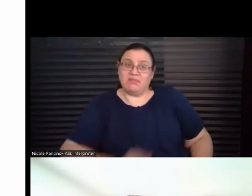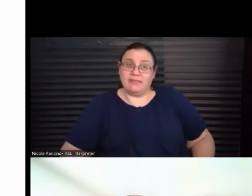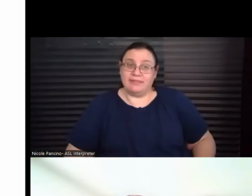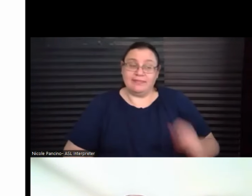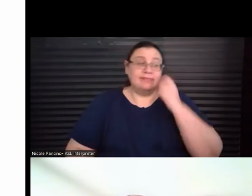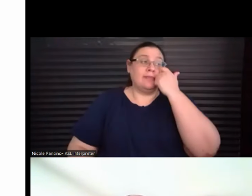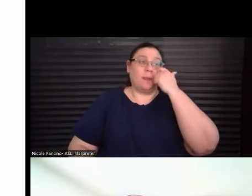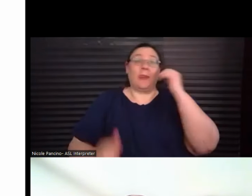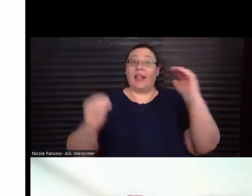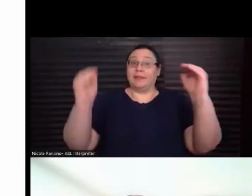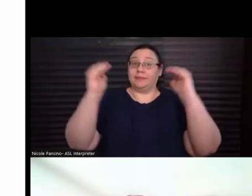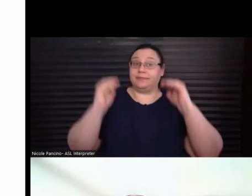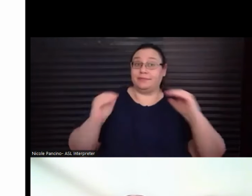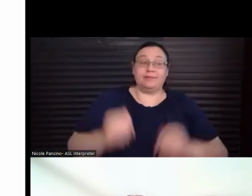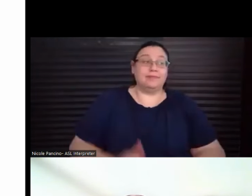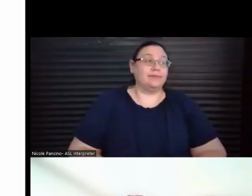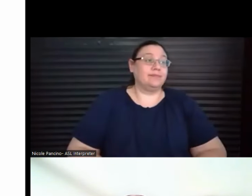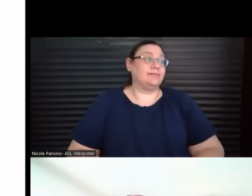Next slide, please.